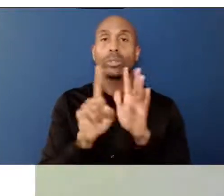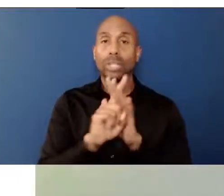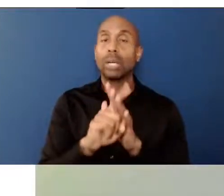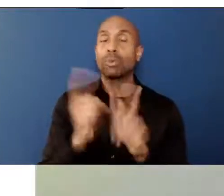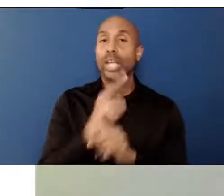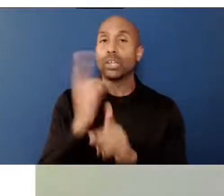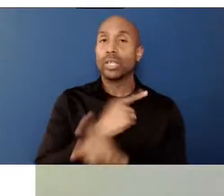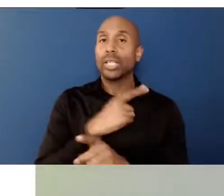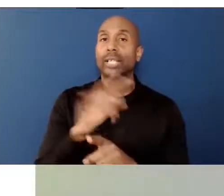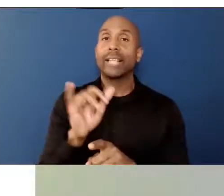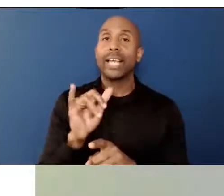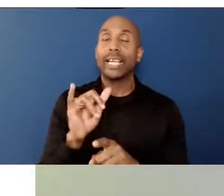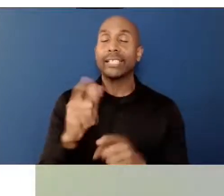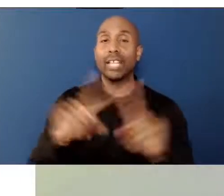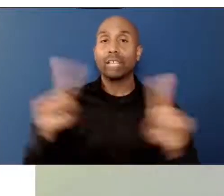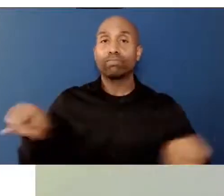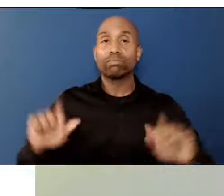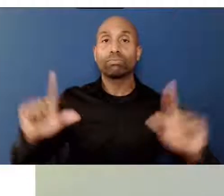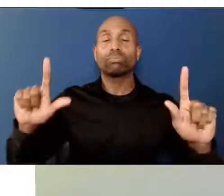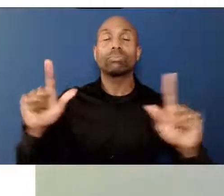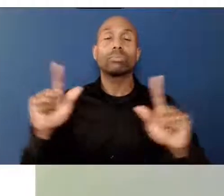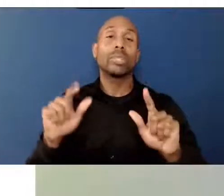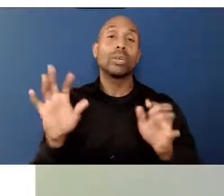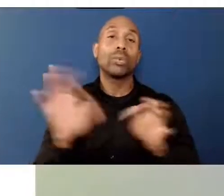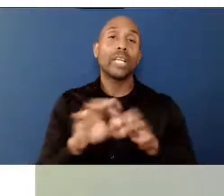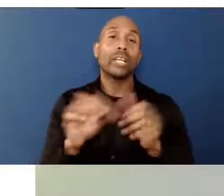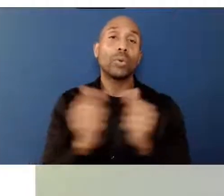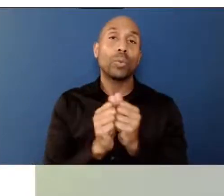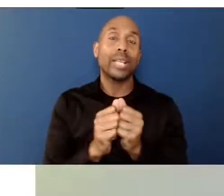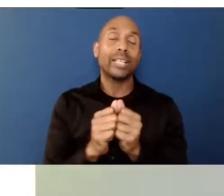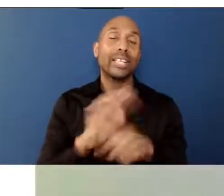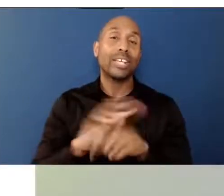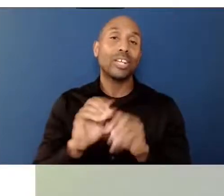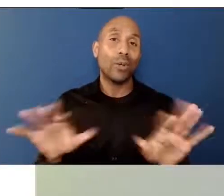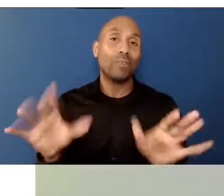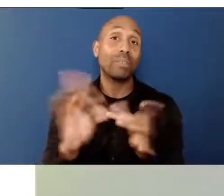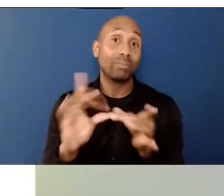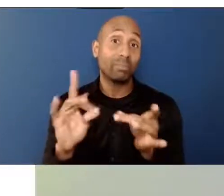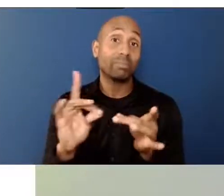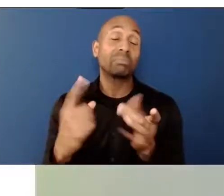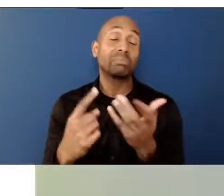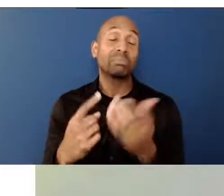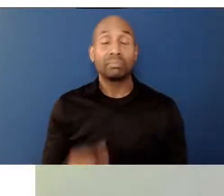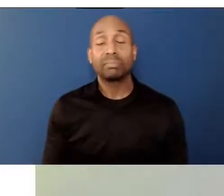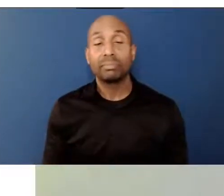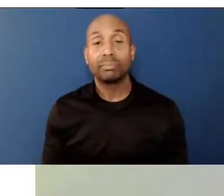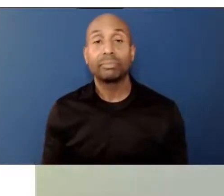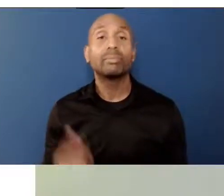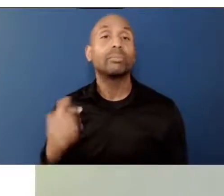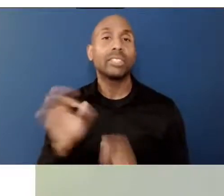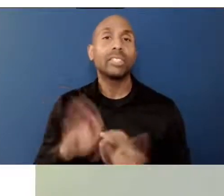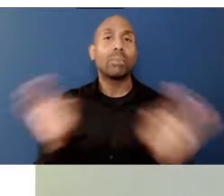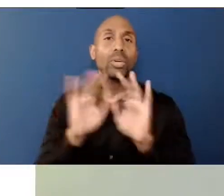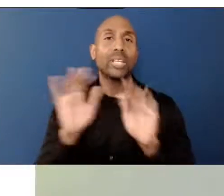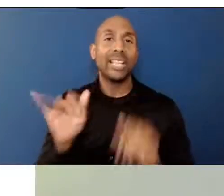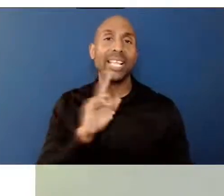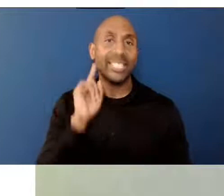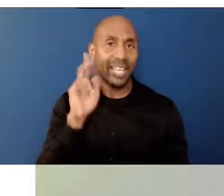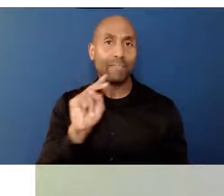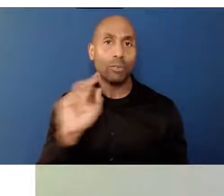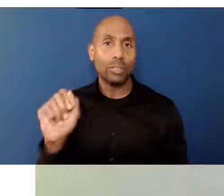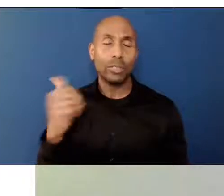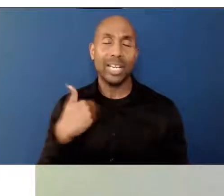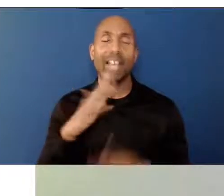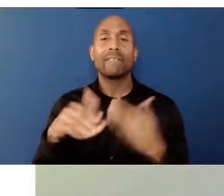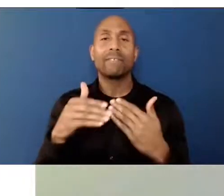important to ensure that deaf Nova Scotians have access to the same information as all Nova Scotians.